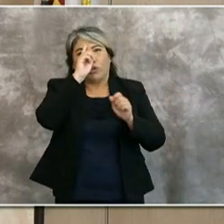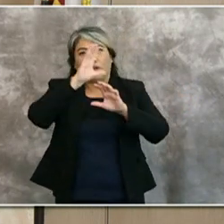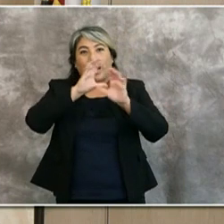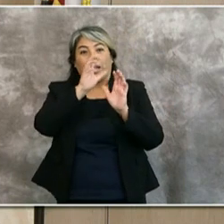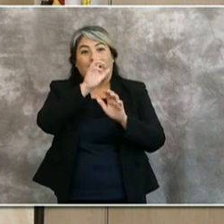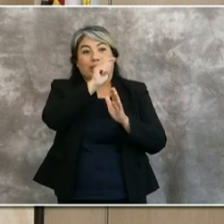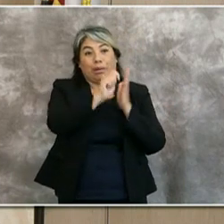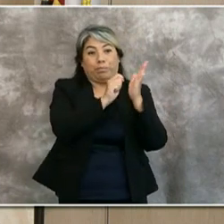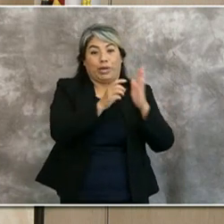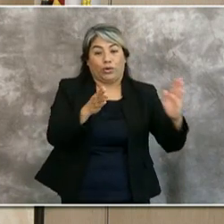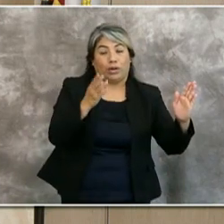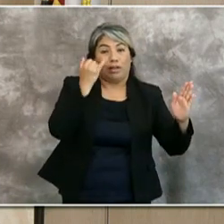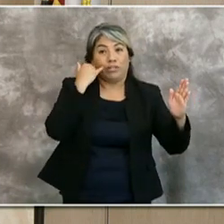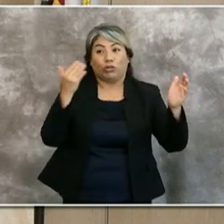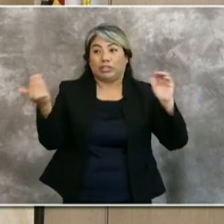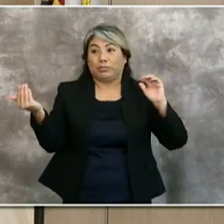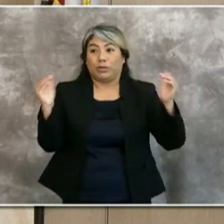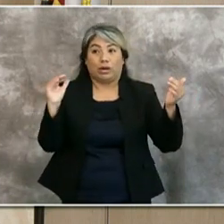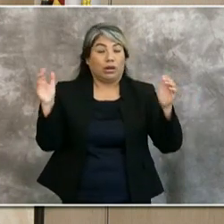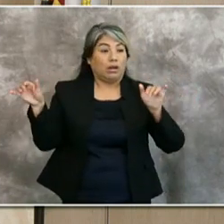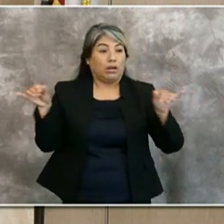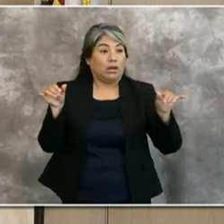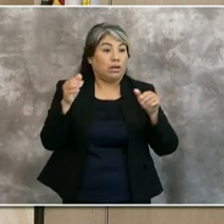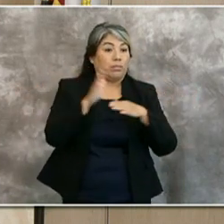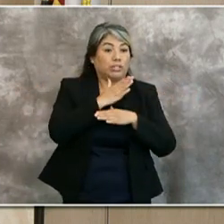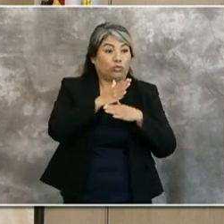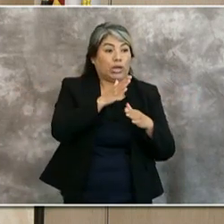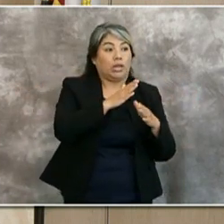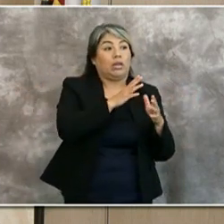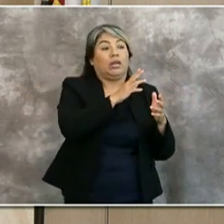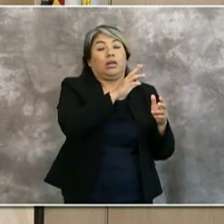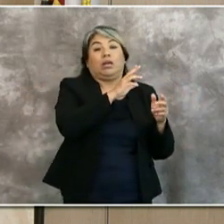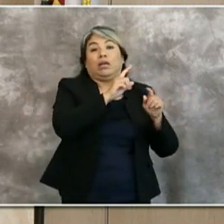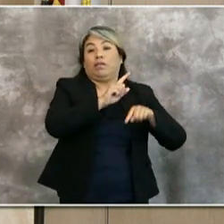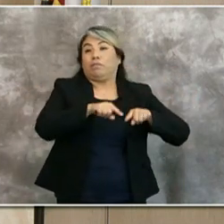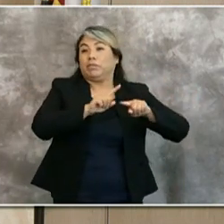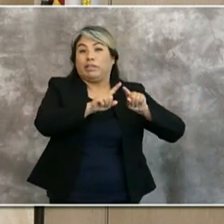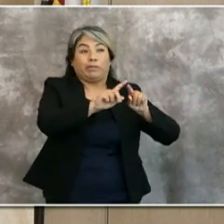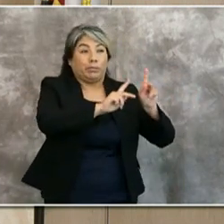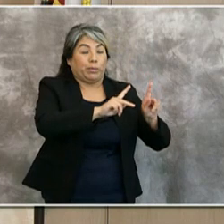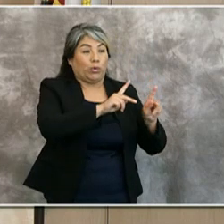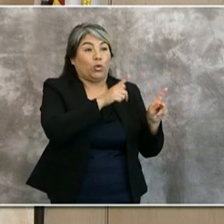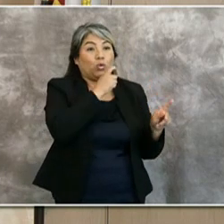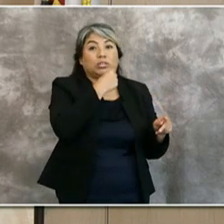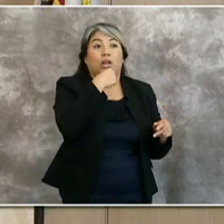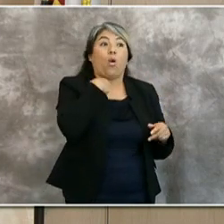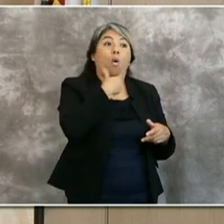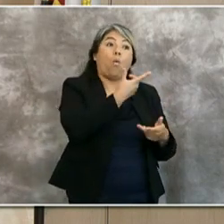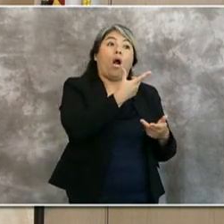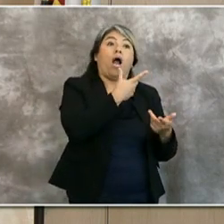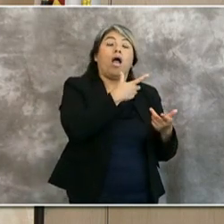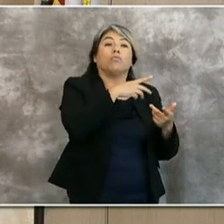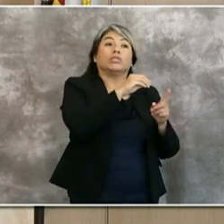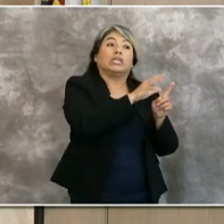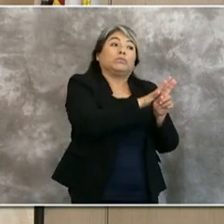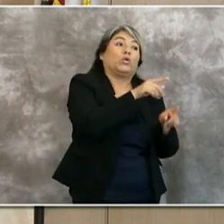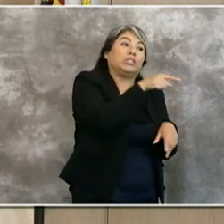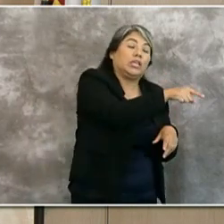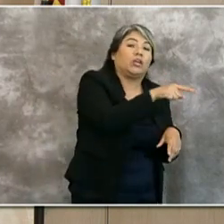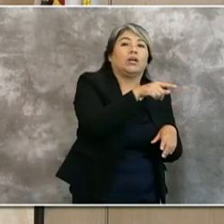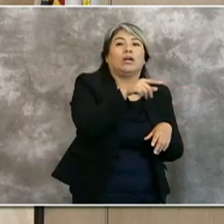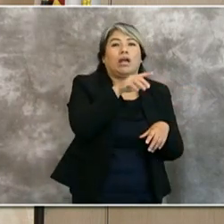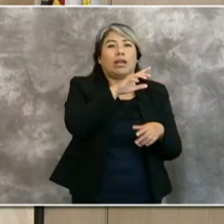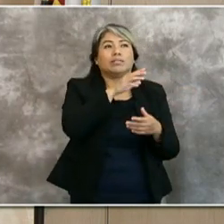there is any similarity between the various individuals that are citing a specific location.